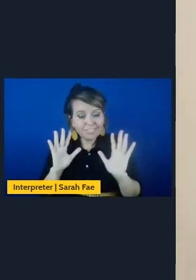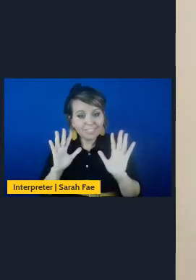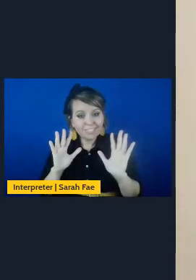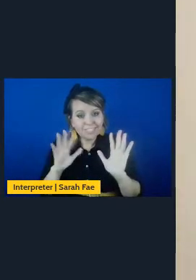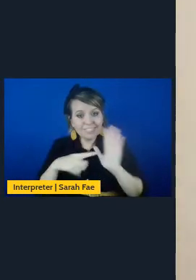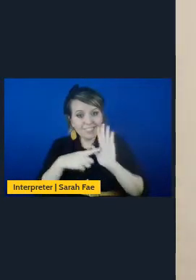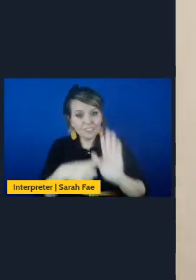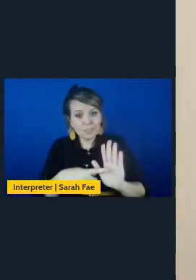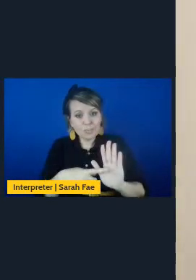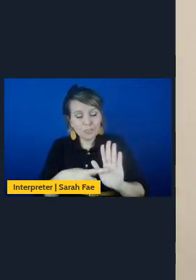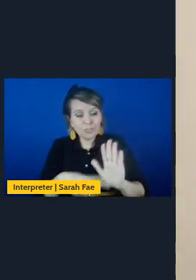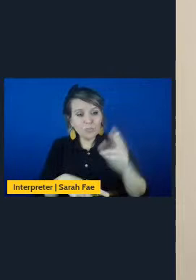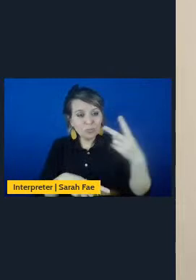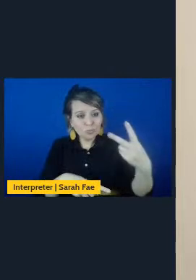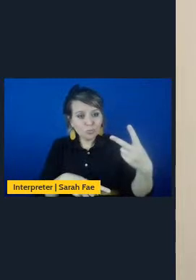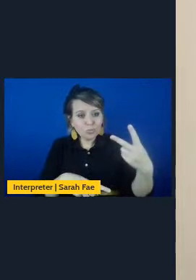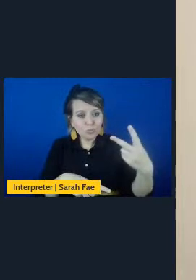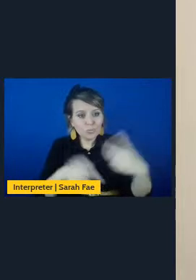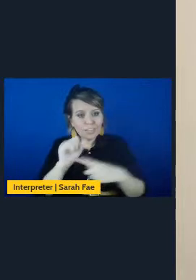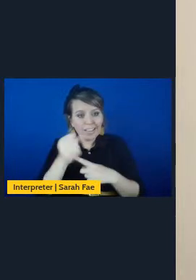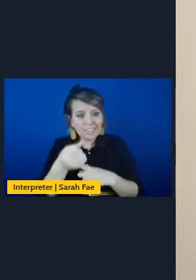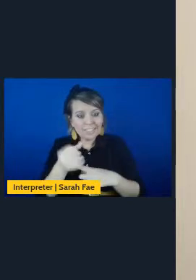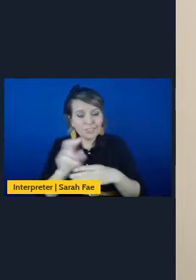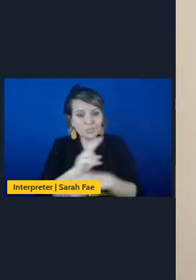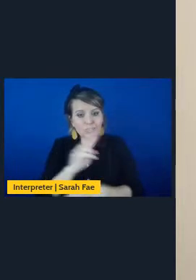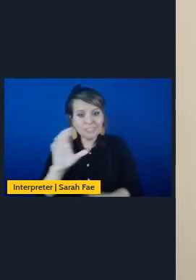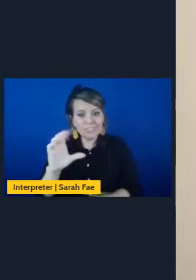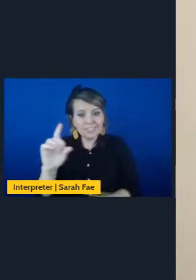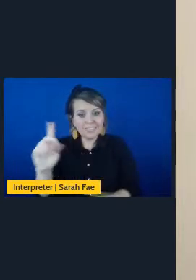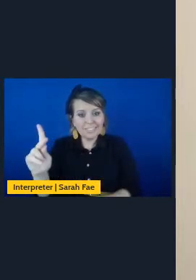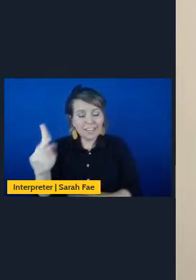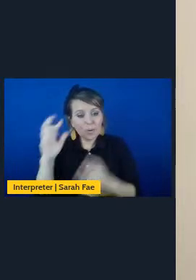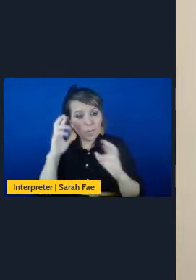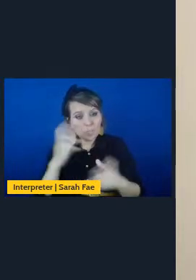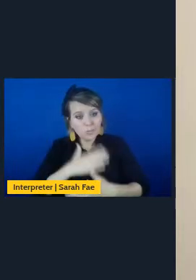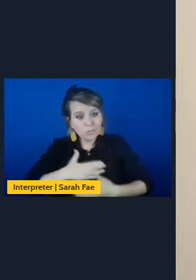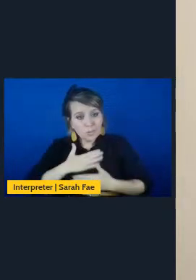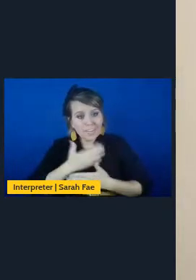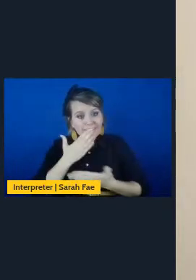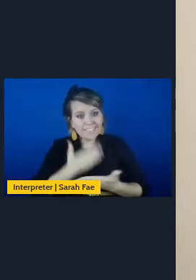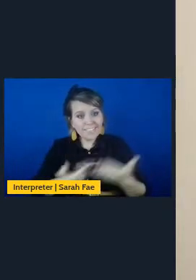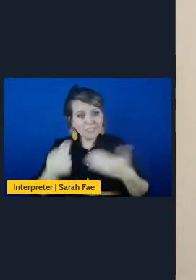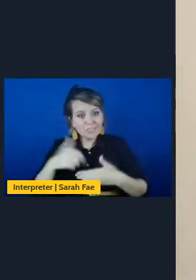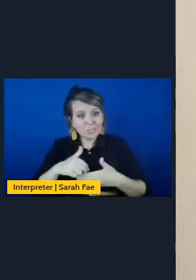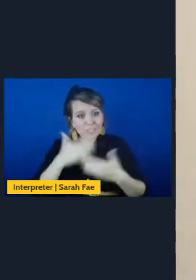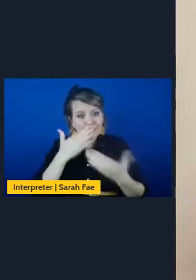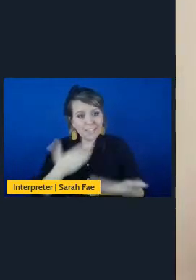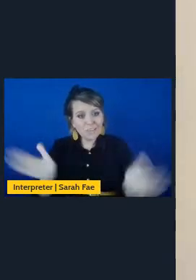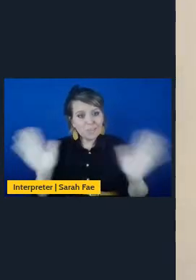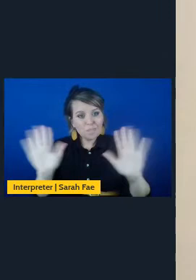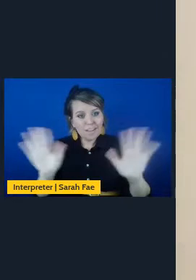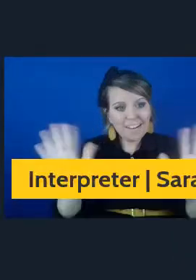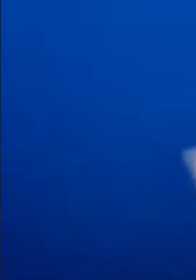using CDK. I hope you enjoyed it, and thanks very much for joining. Thank you and bye.